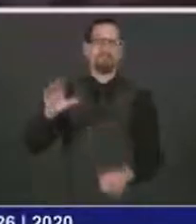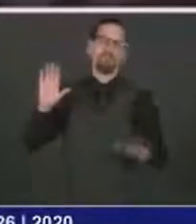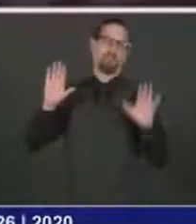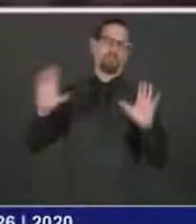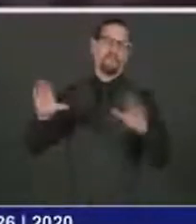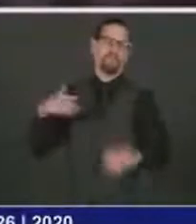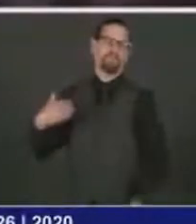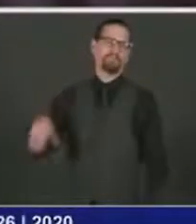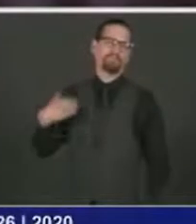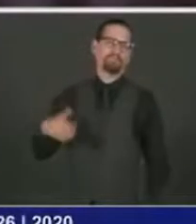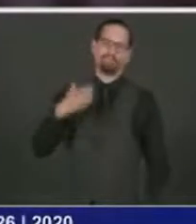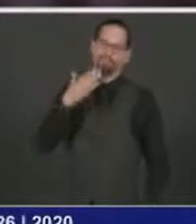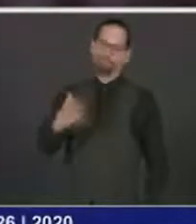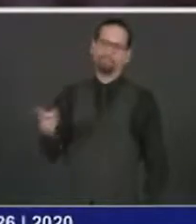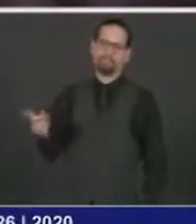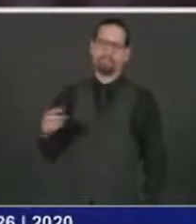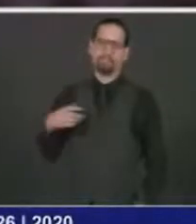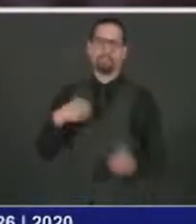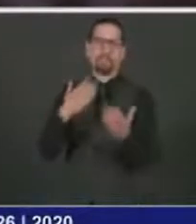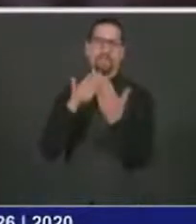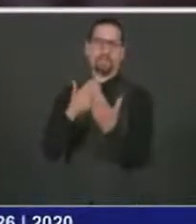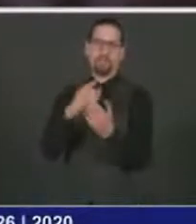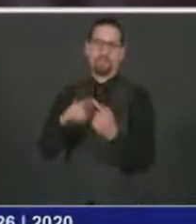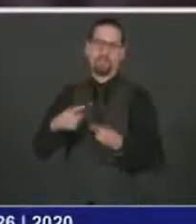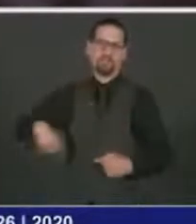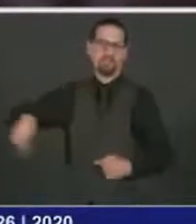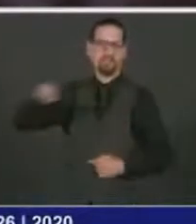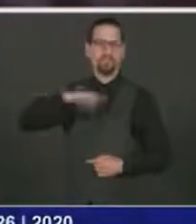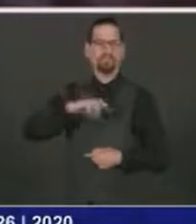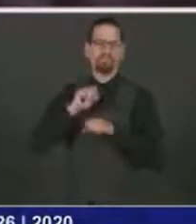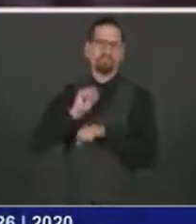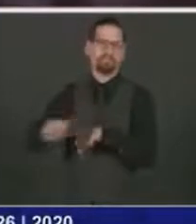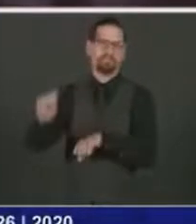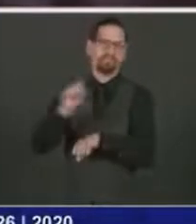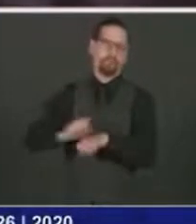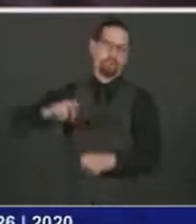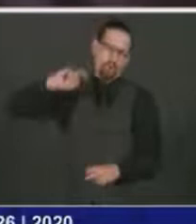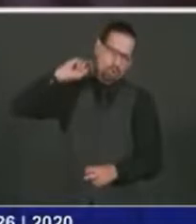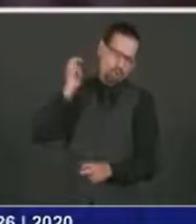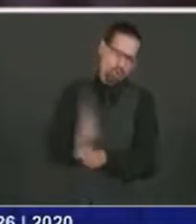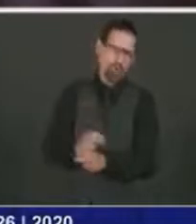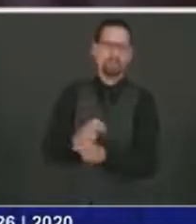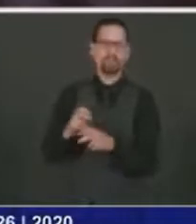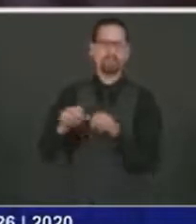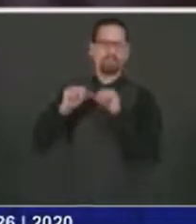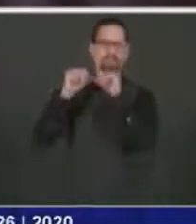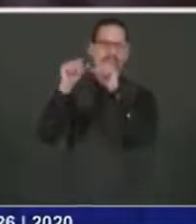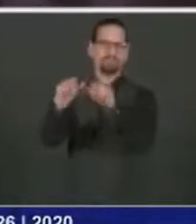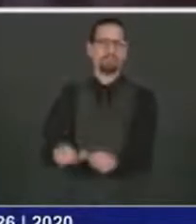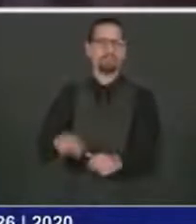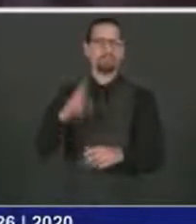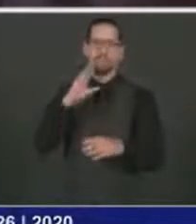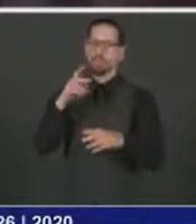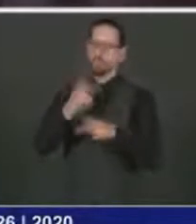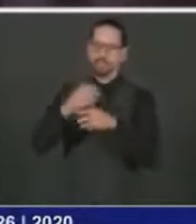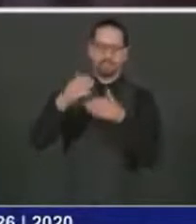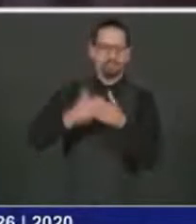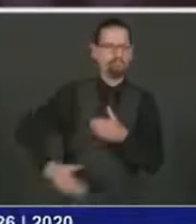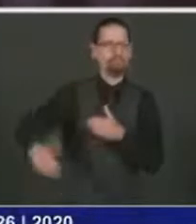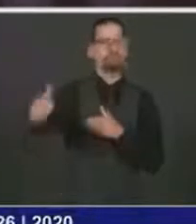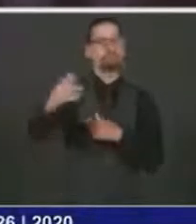are thankful for all of the work that has been done and will continue to be done to keep our veterans